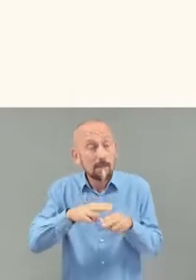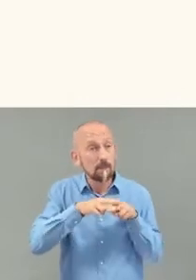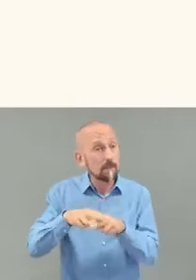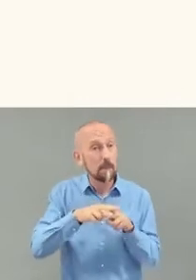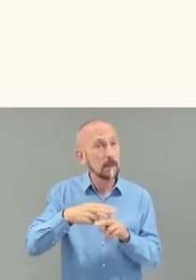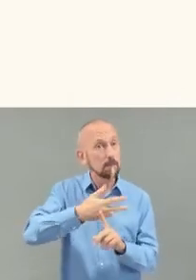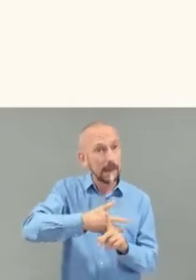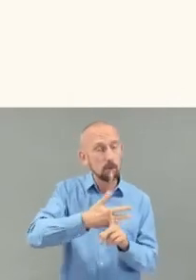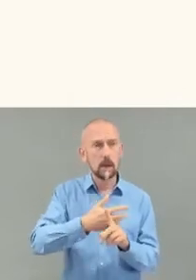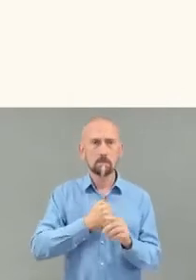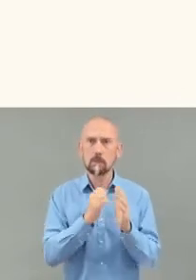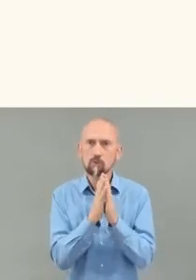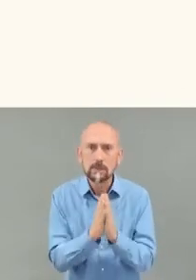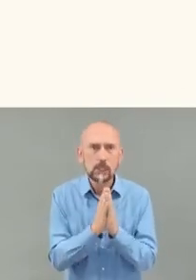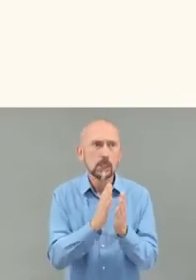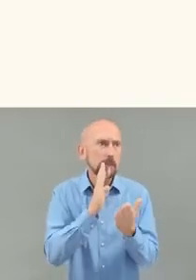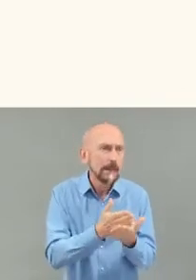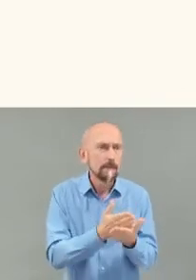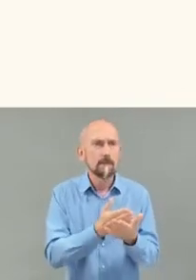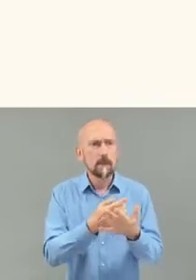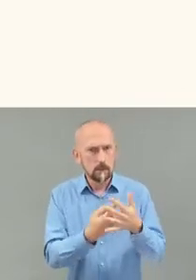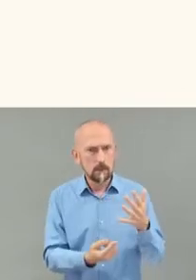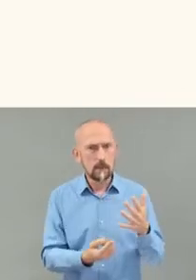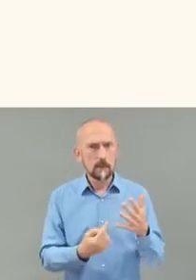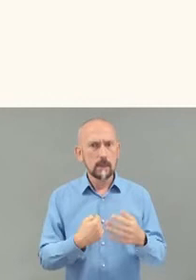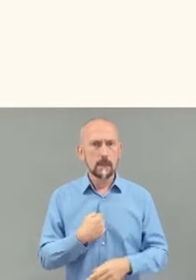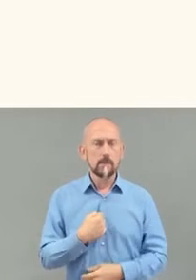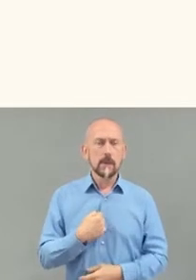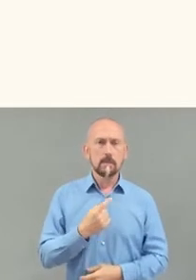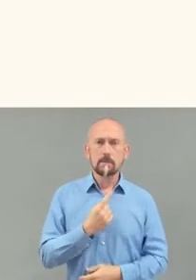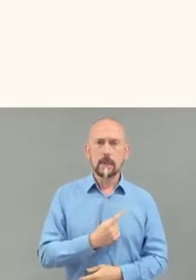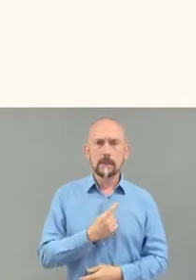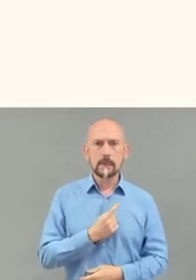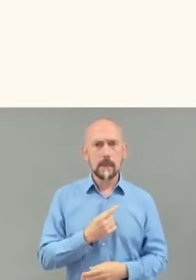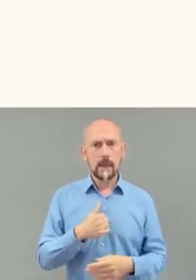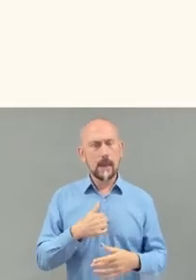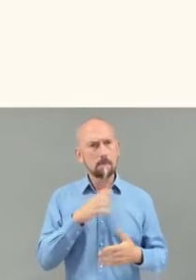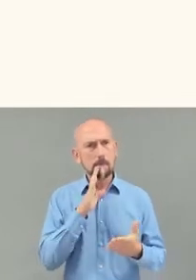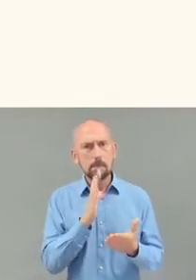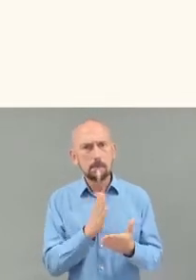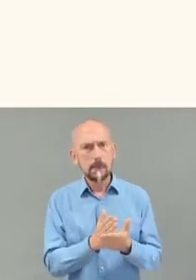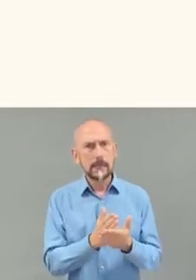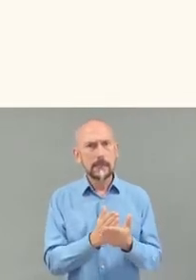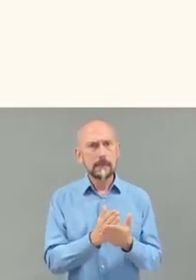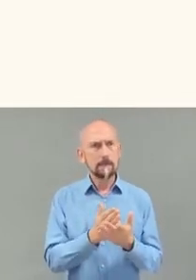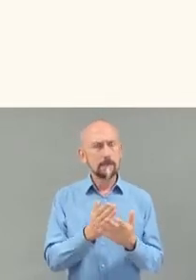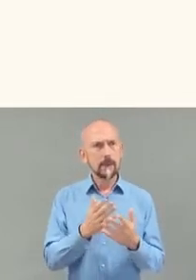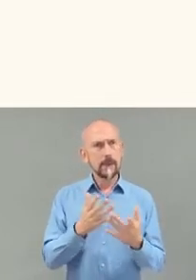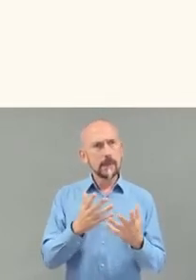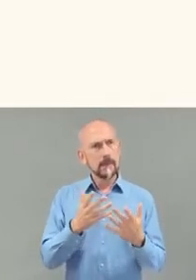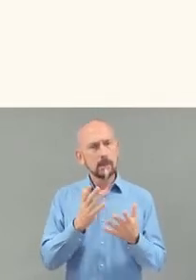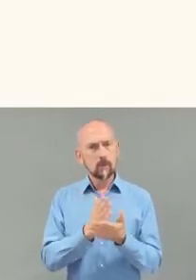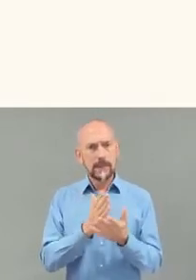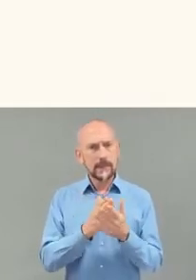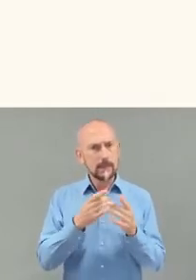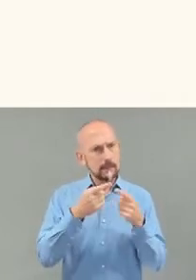beliefs. I believe through humbleness, for instance, not approaching my care as a professional or an